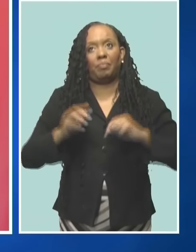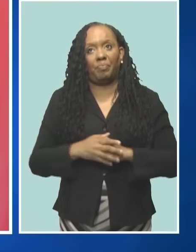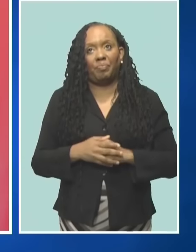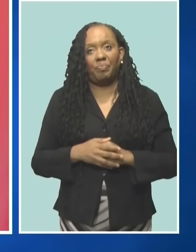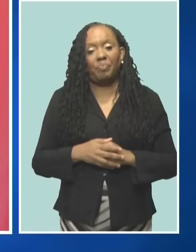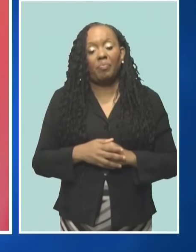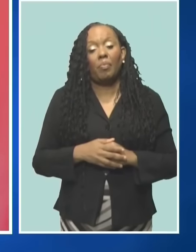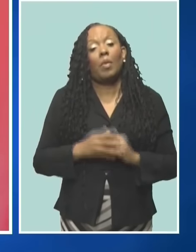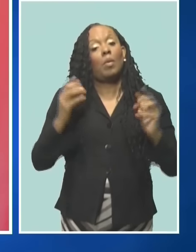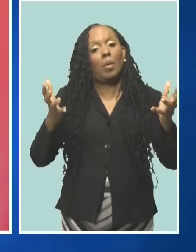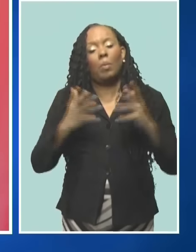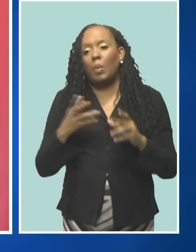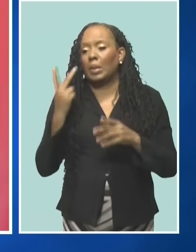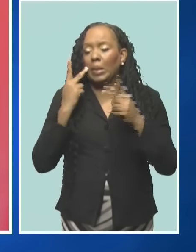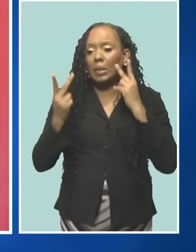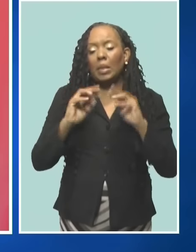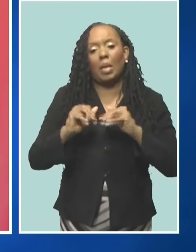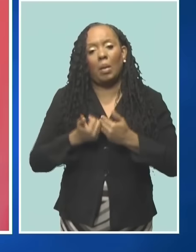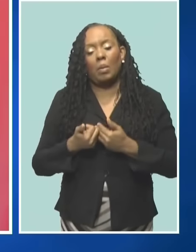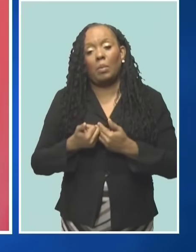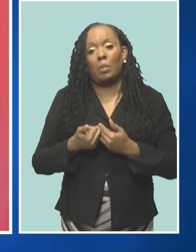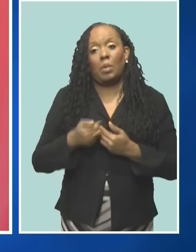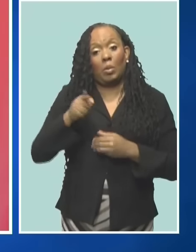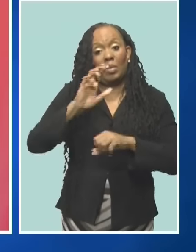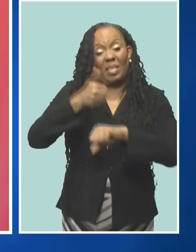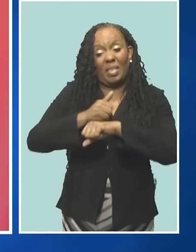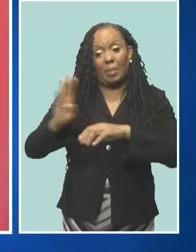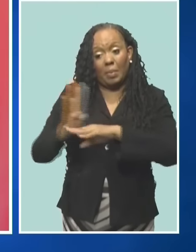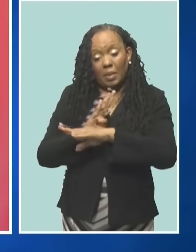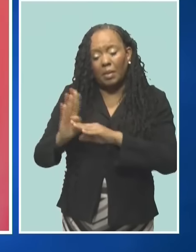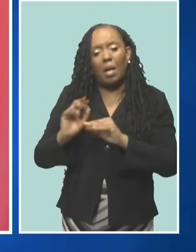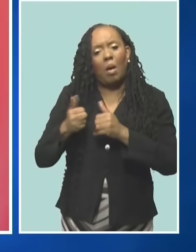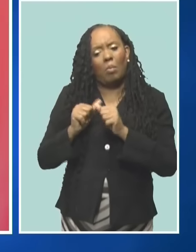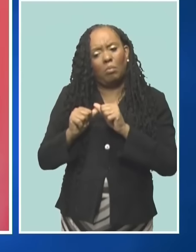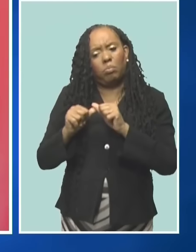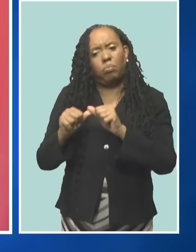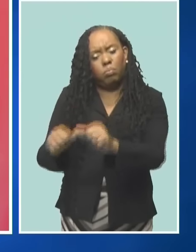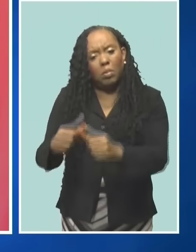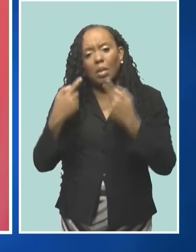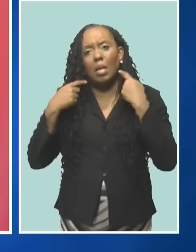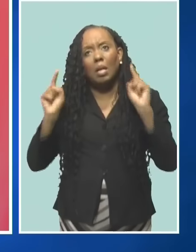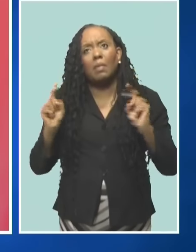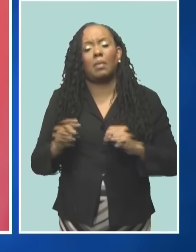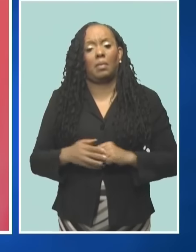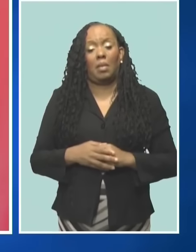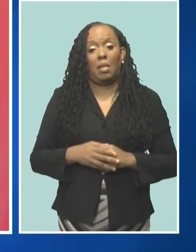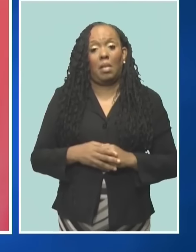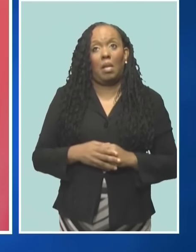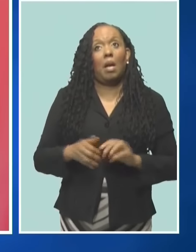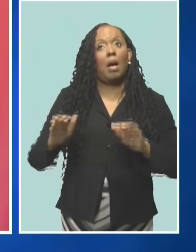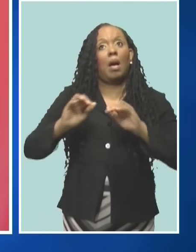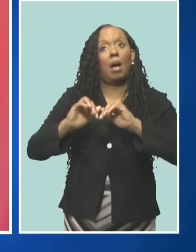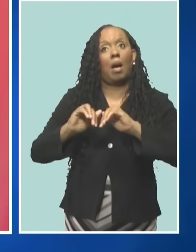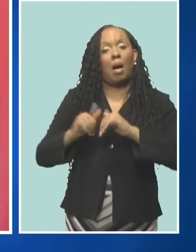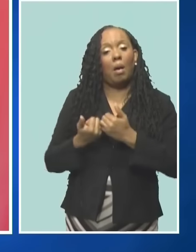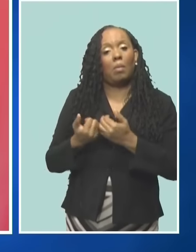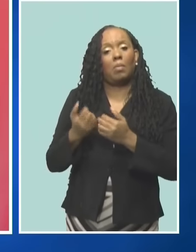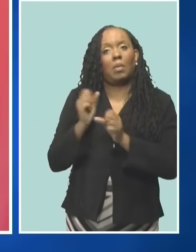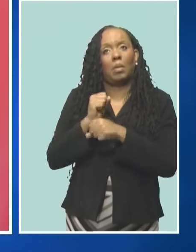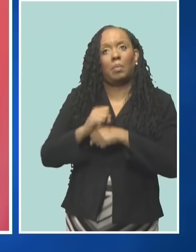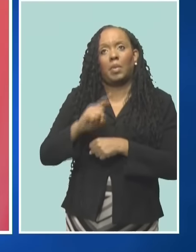sustainability, and then we're going to move on to how do we make our operations and our